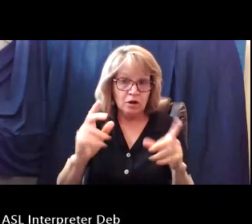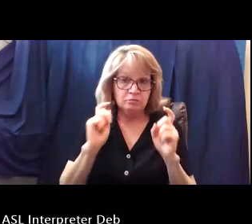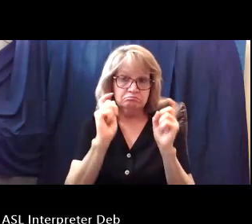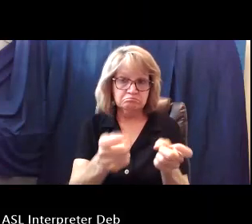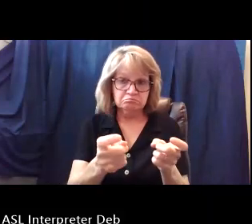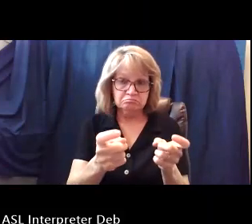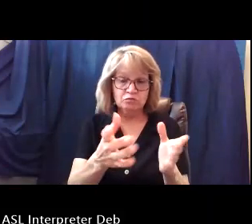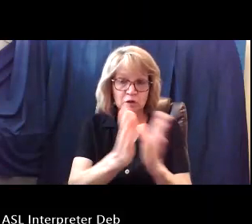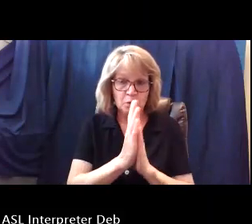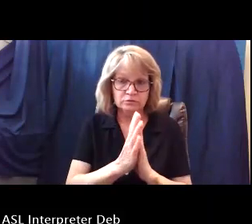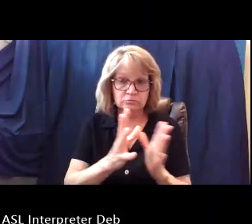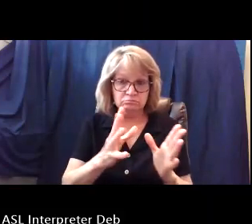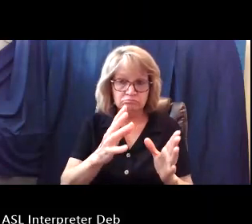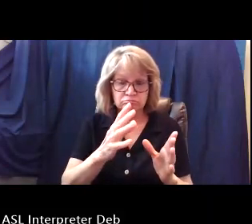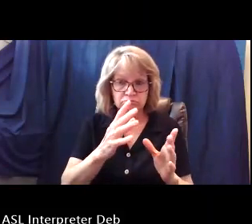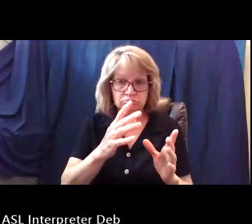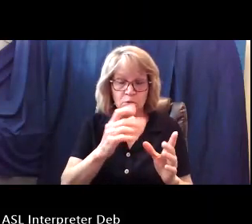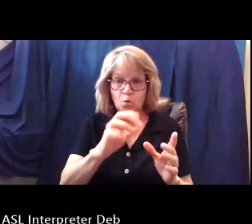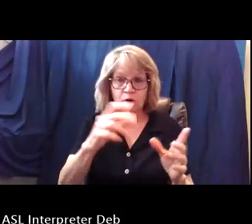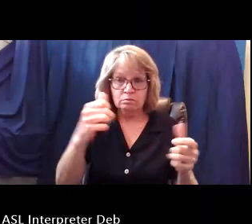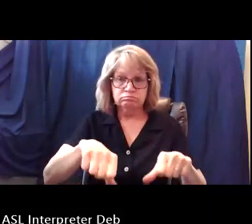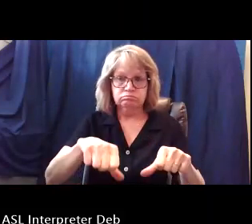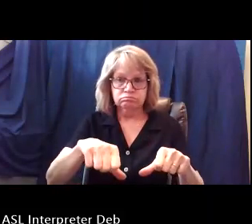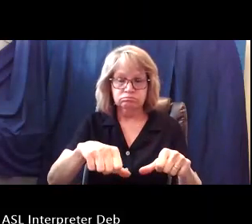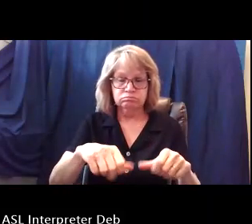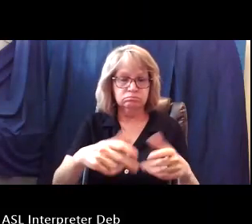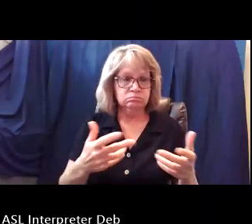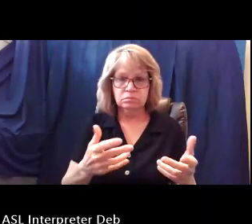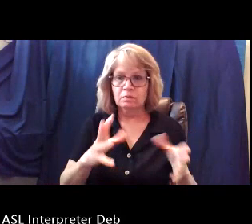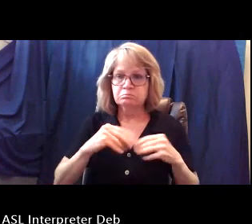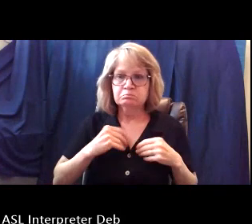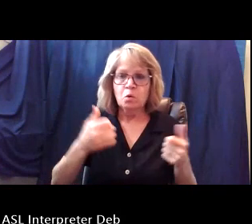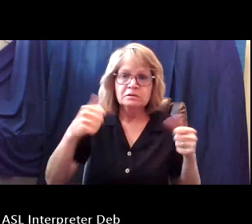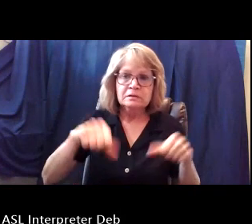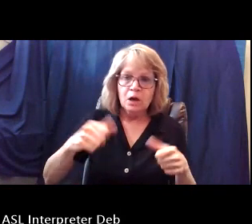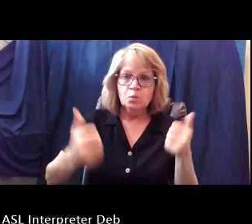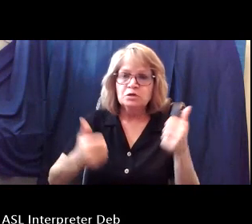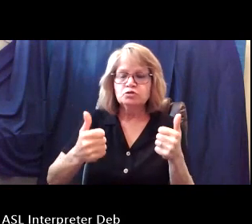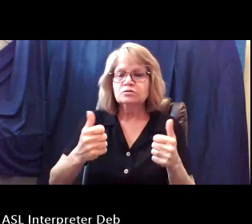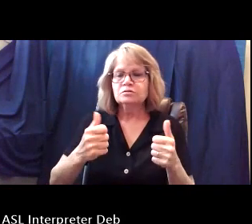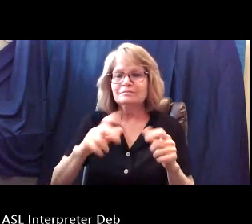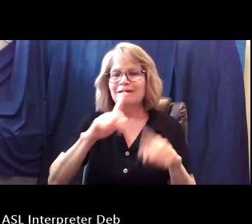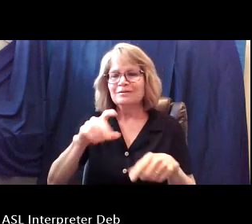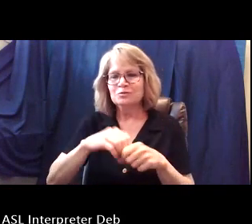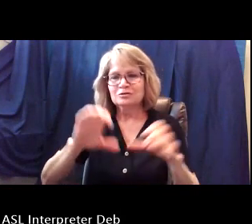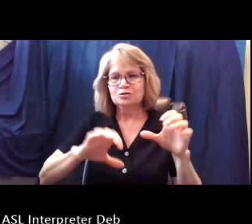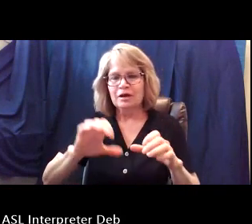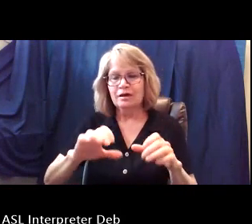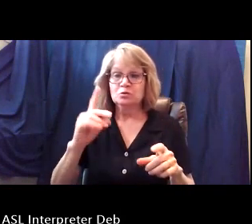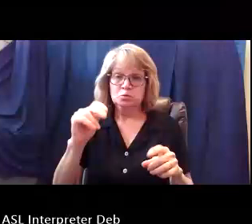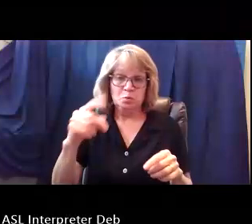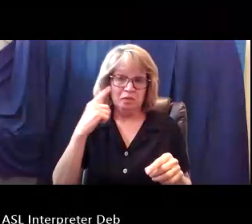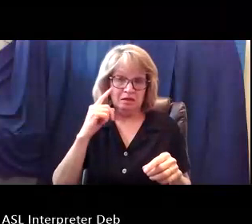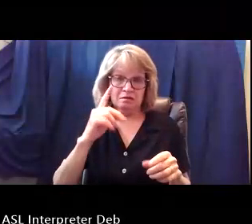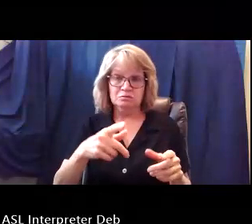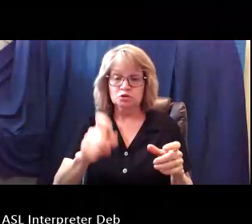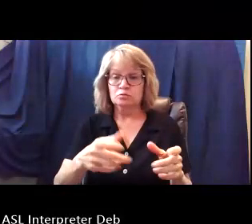that request, or should they deny it? And feel free to answer in the chat. Do you think this request should be